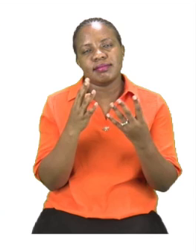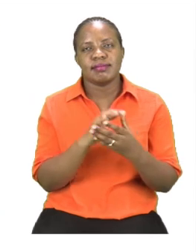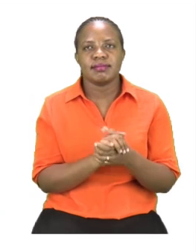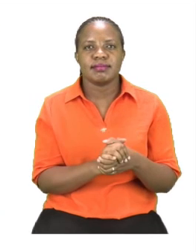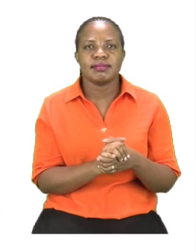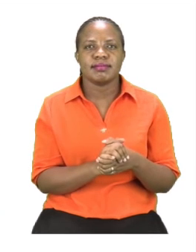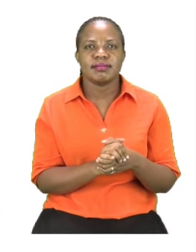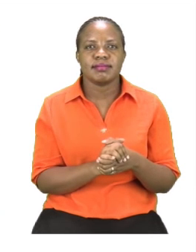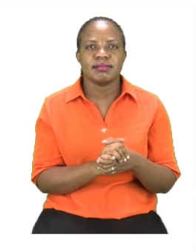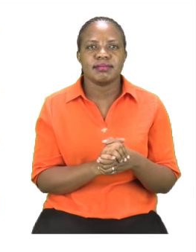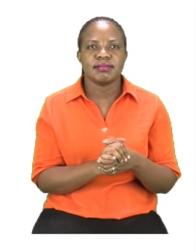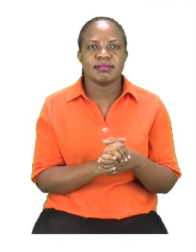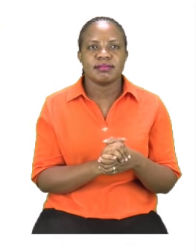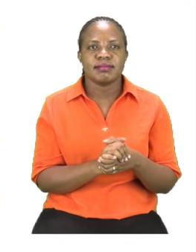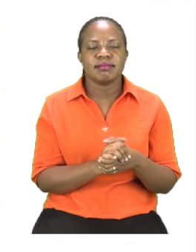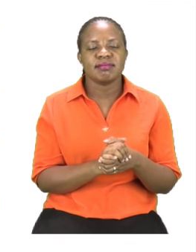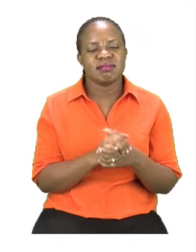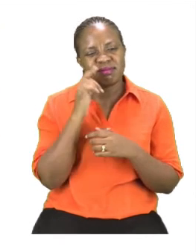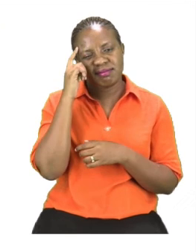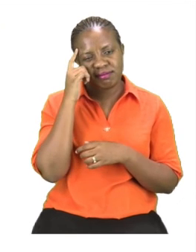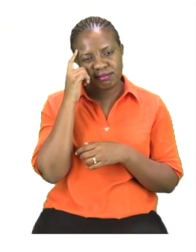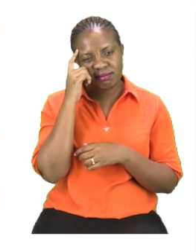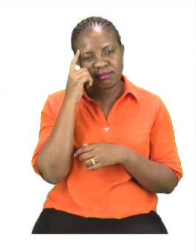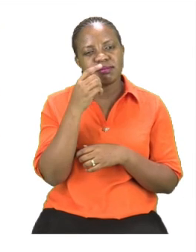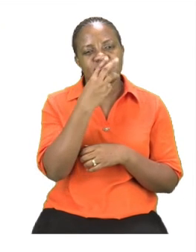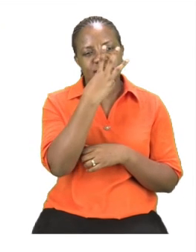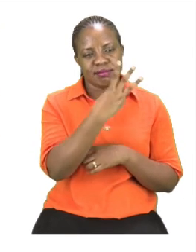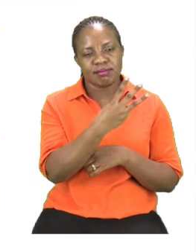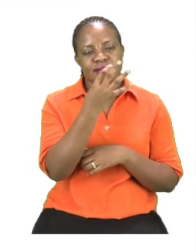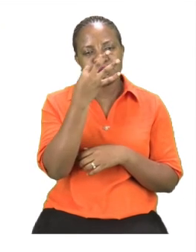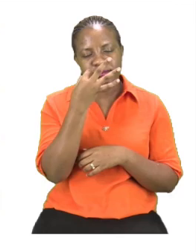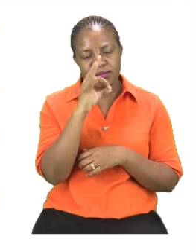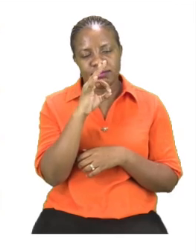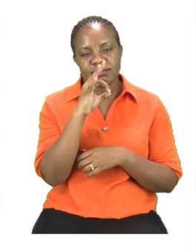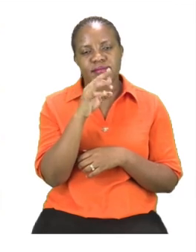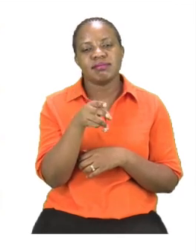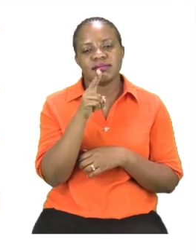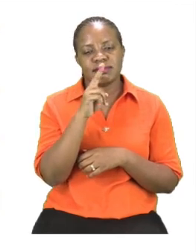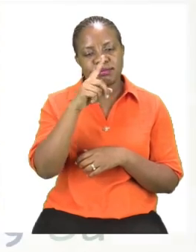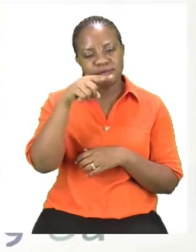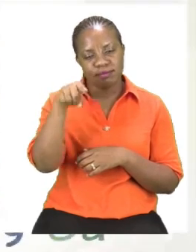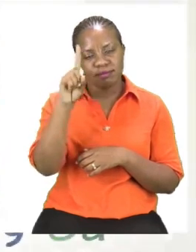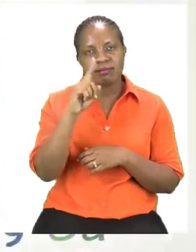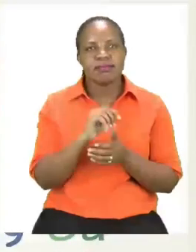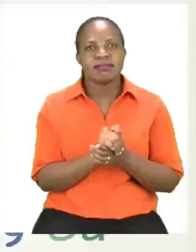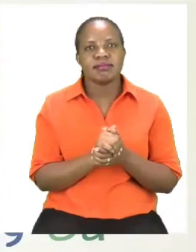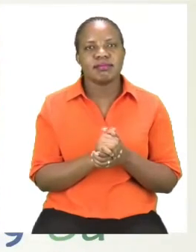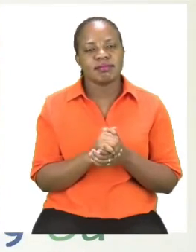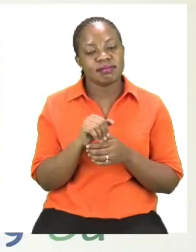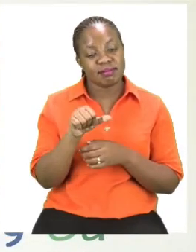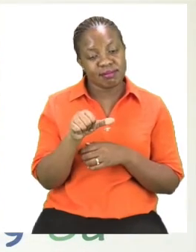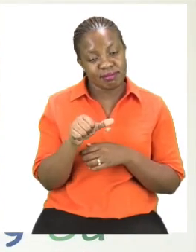thing, so I think our answer is correct. The rest of the sums, boys and girls, you are going to